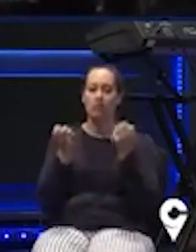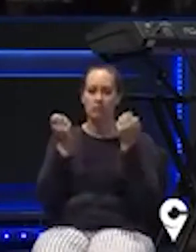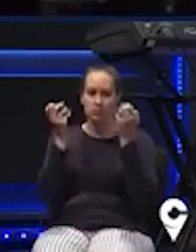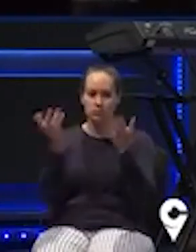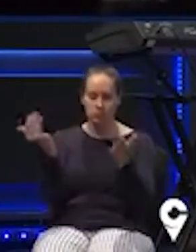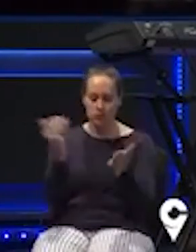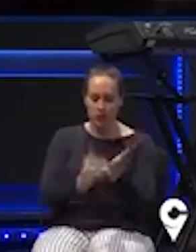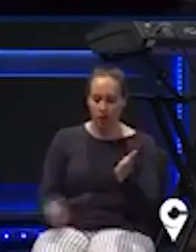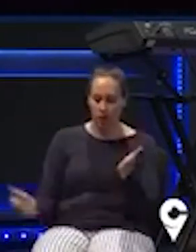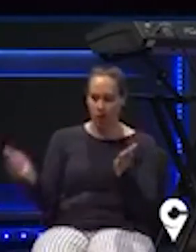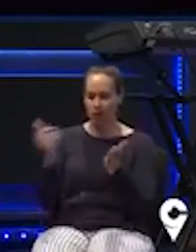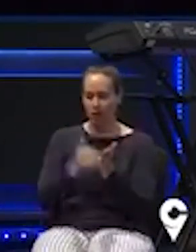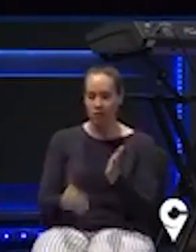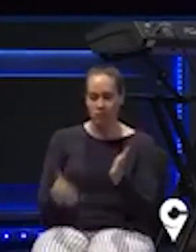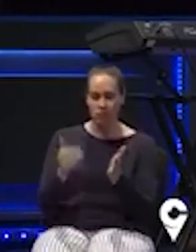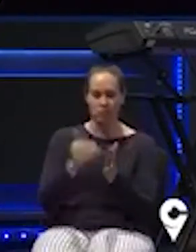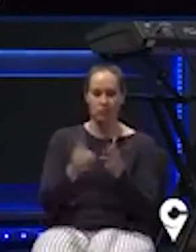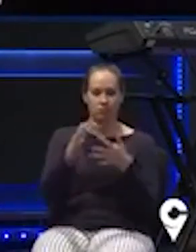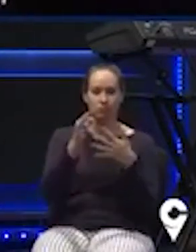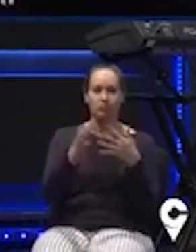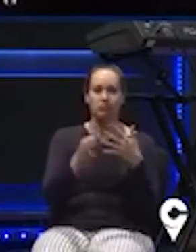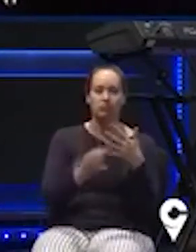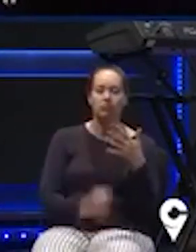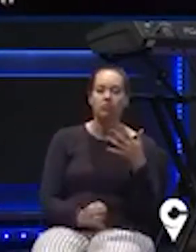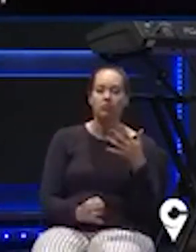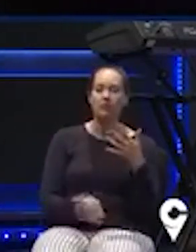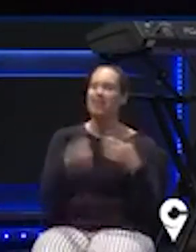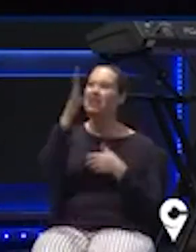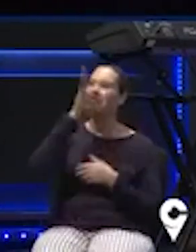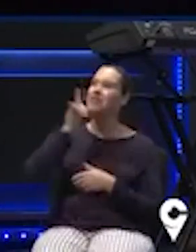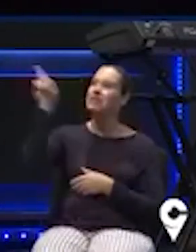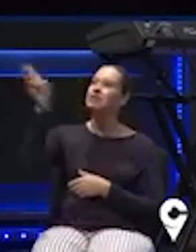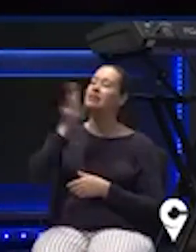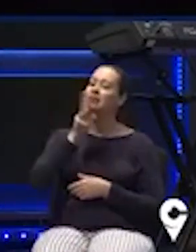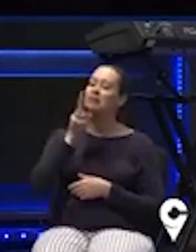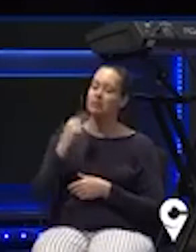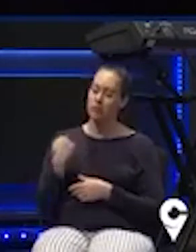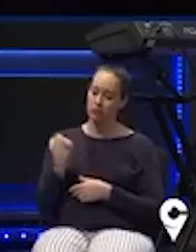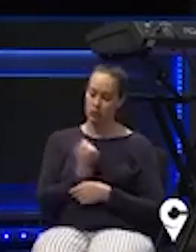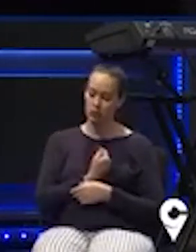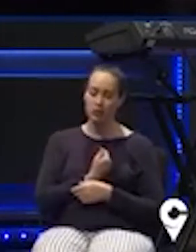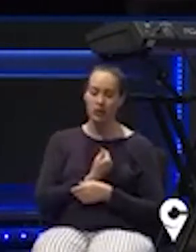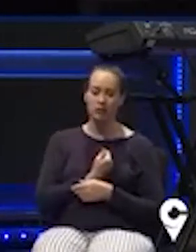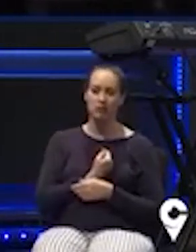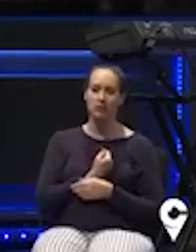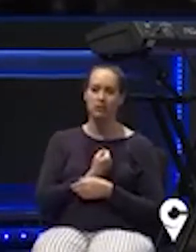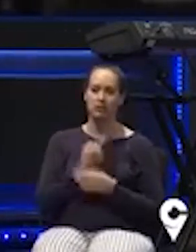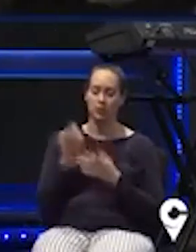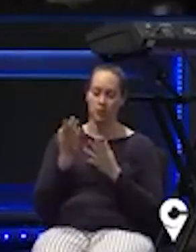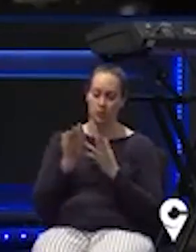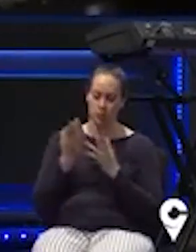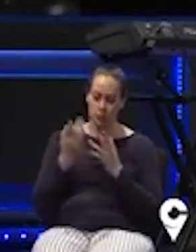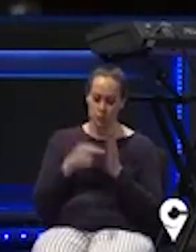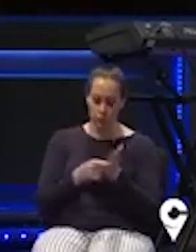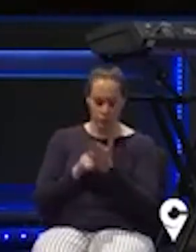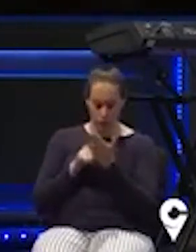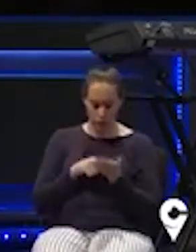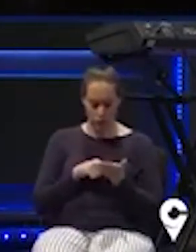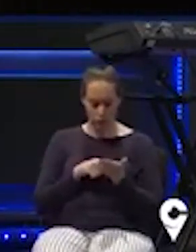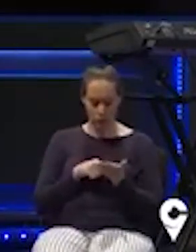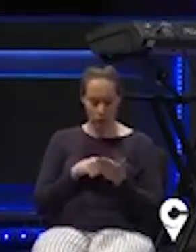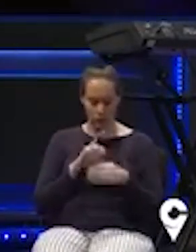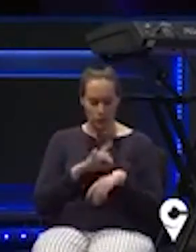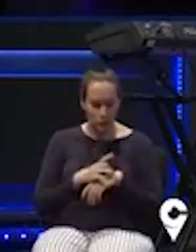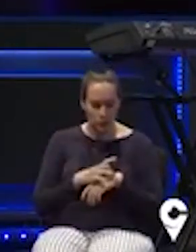about it and look at it, that God speaks to us through creation that lets us know how omnipotent and wise he is and how he put